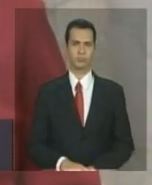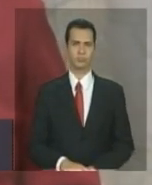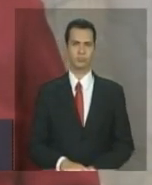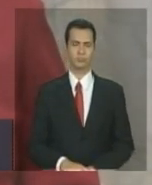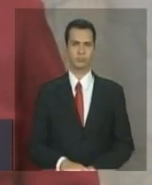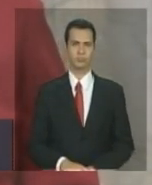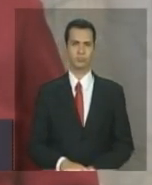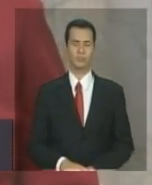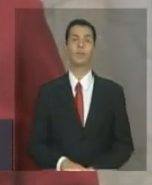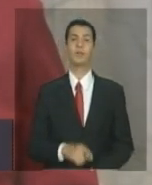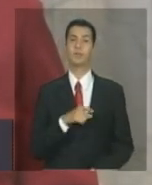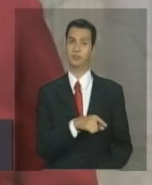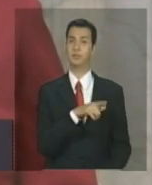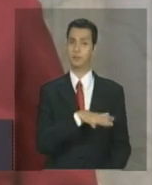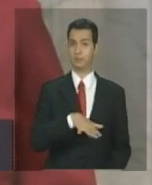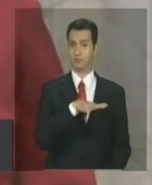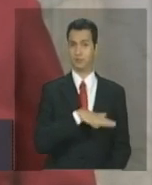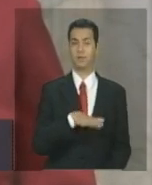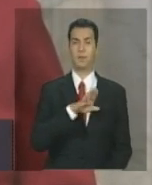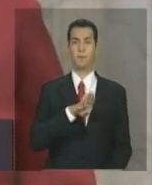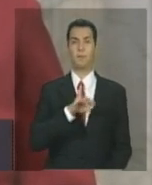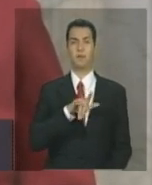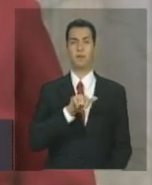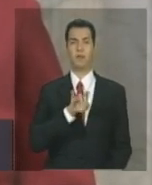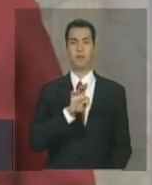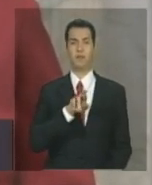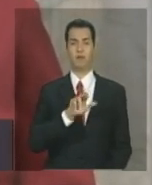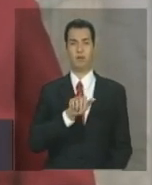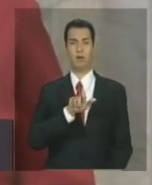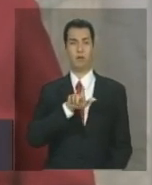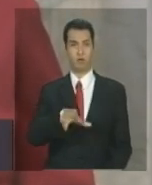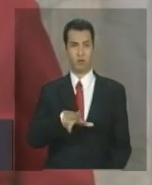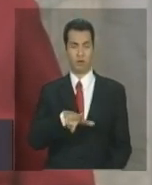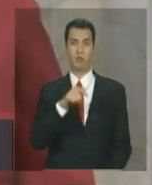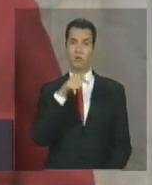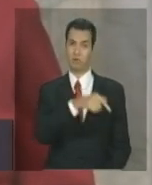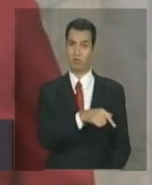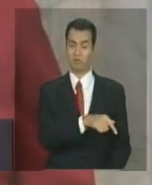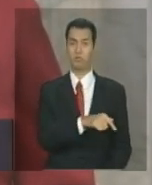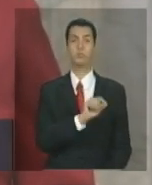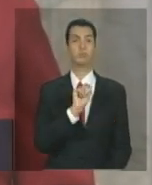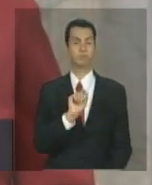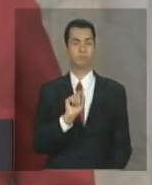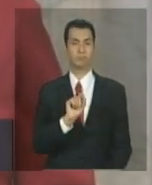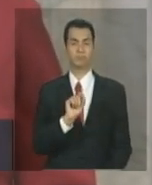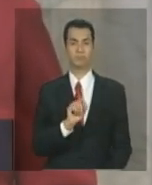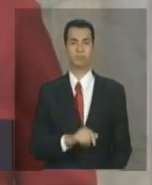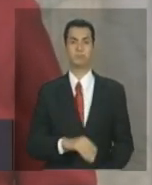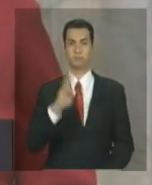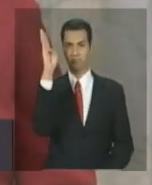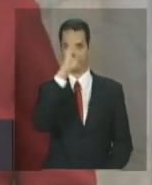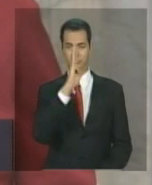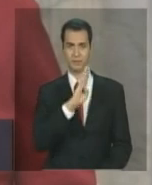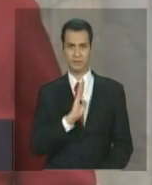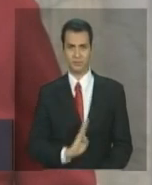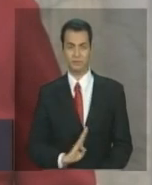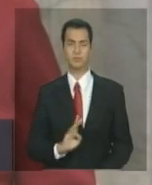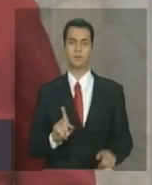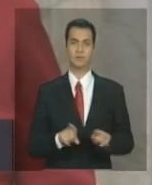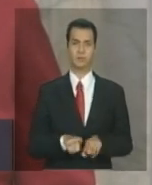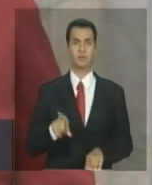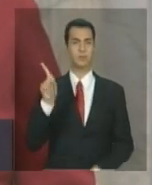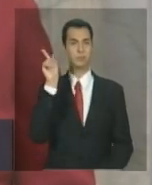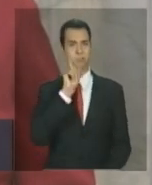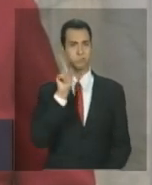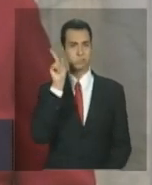No que se refere ao aspecto bilateral, as regards the bilateral dimension of our agenda, o Brasil e os